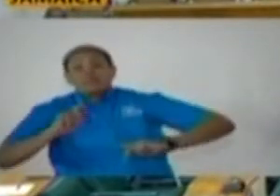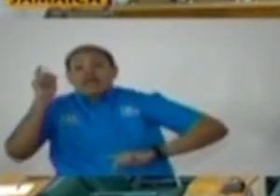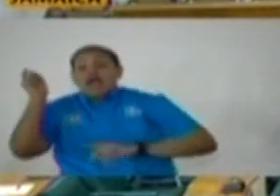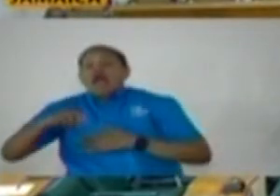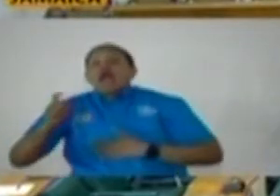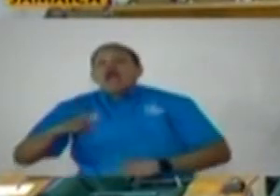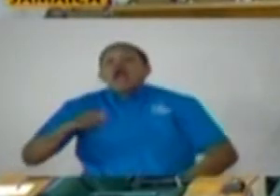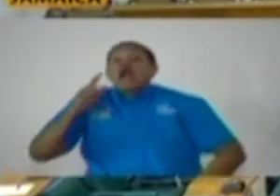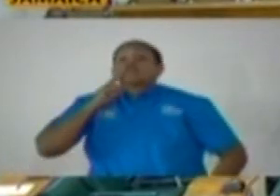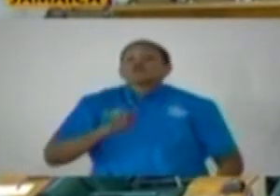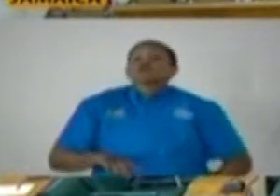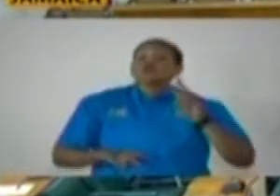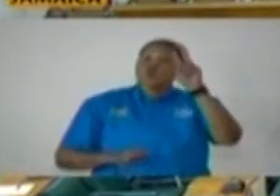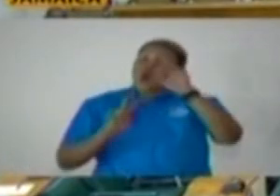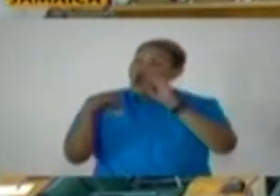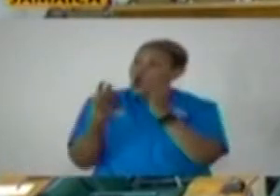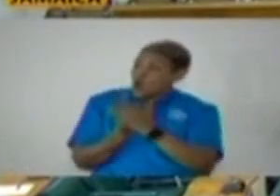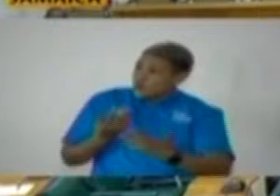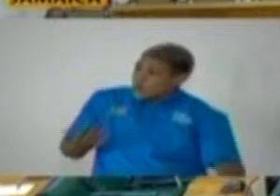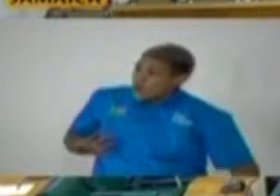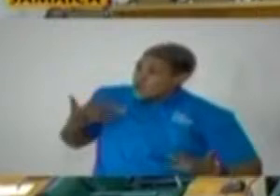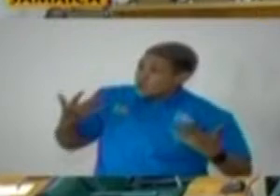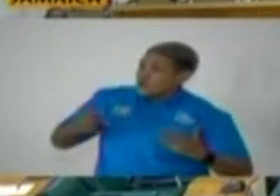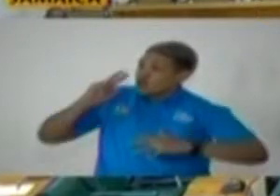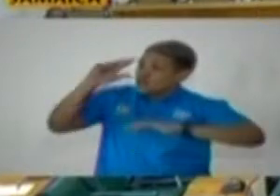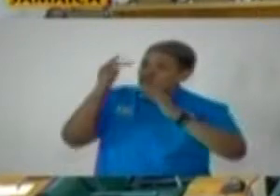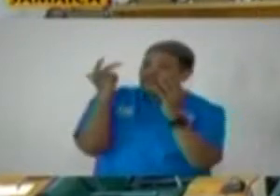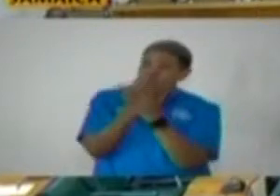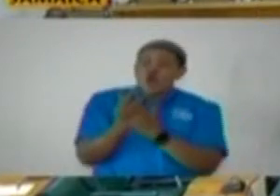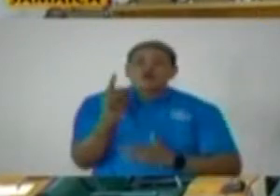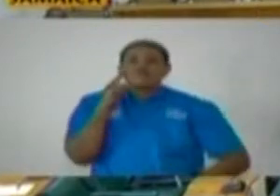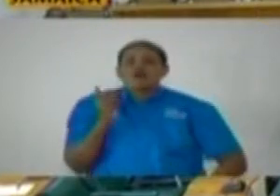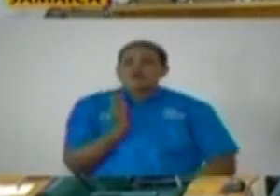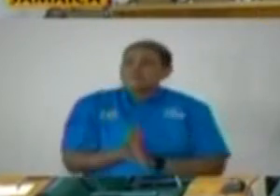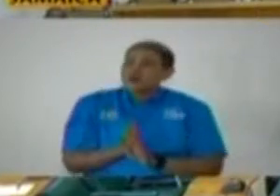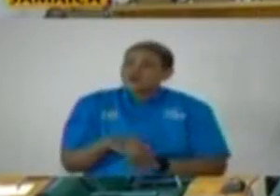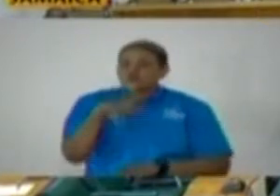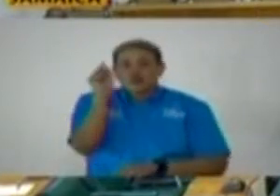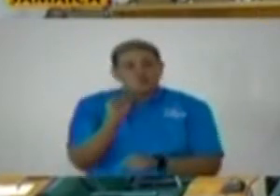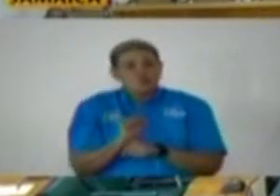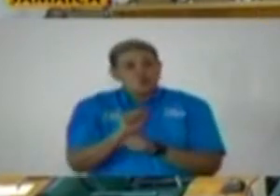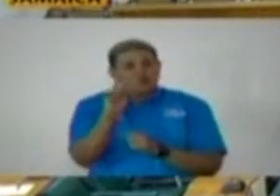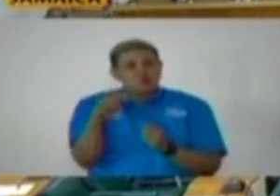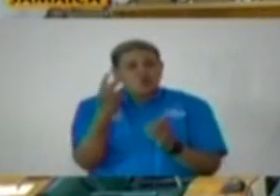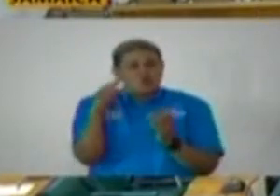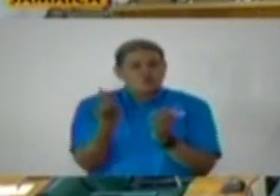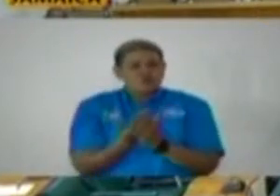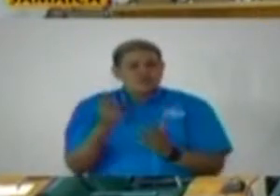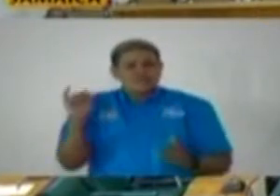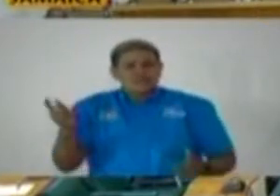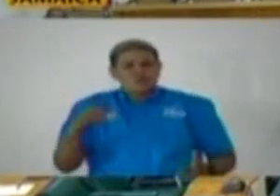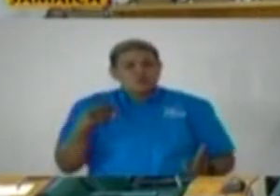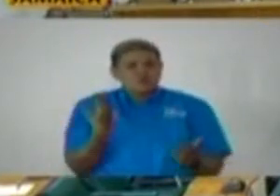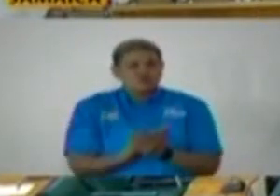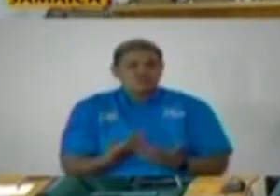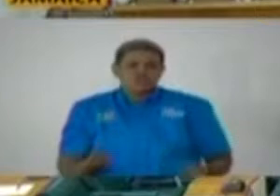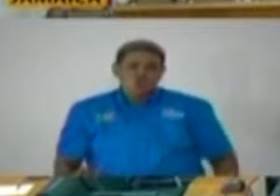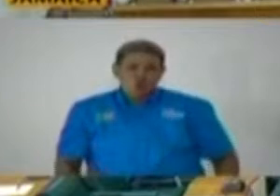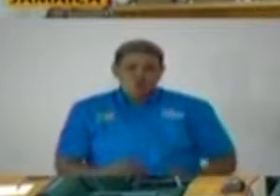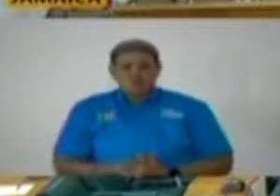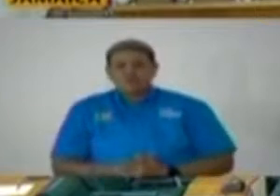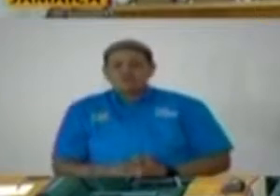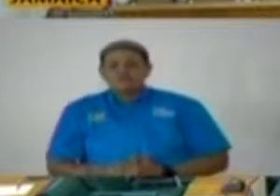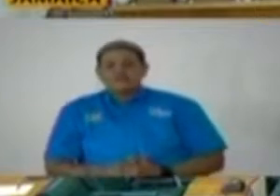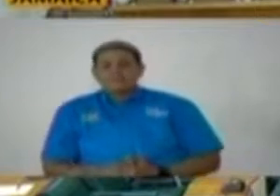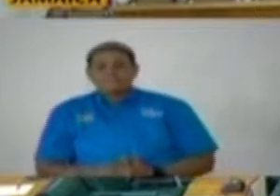wait 2 hours, 3 hours to get a bus to go to work. It's true. That is where we are at. A lot of complaints.